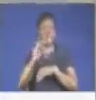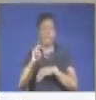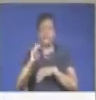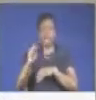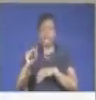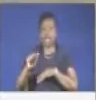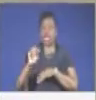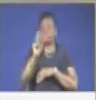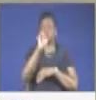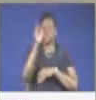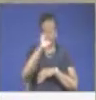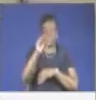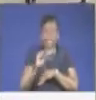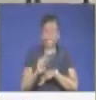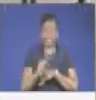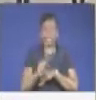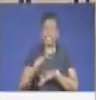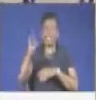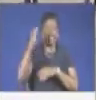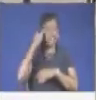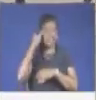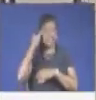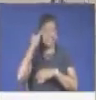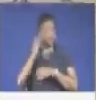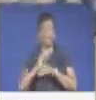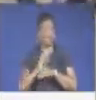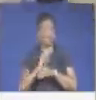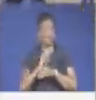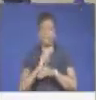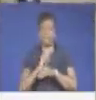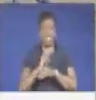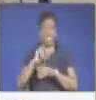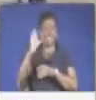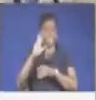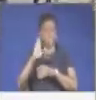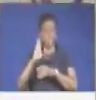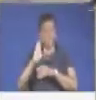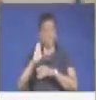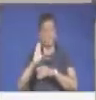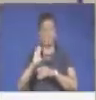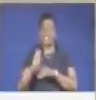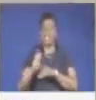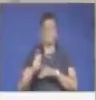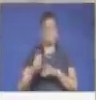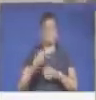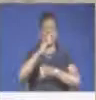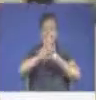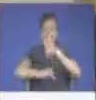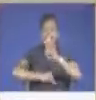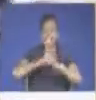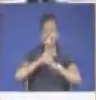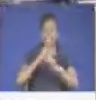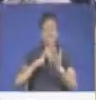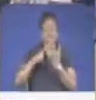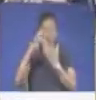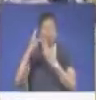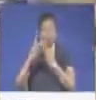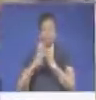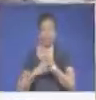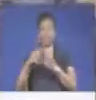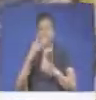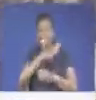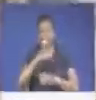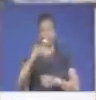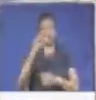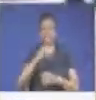had from Switzerland, from Italy, Colombia. So it's a very international program, and again, the